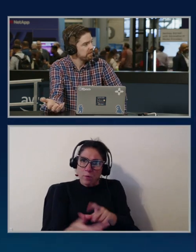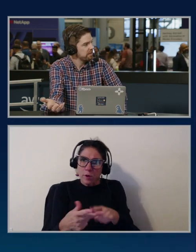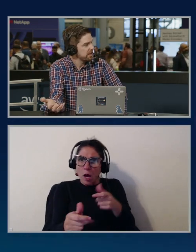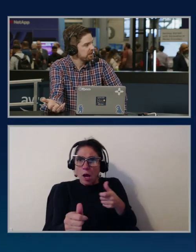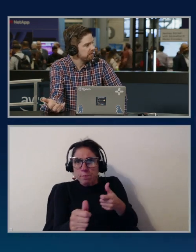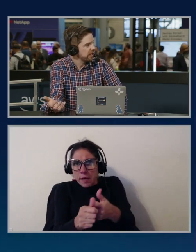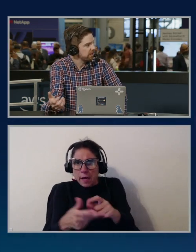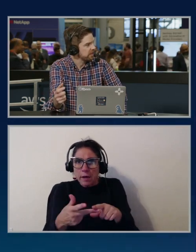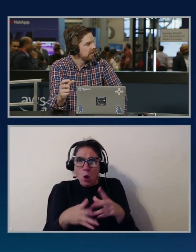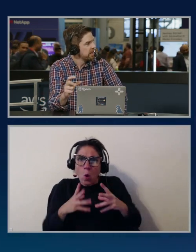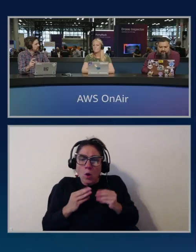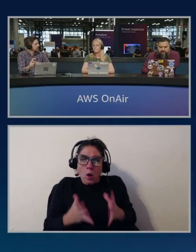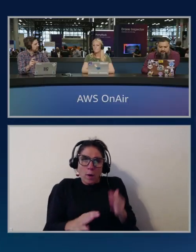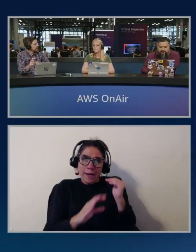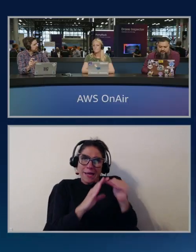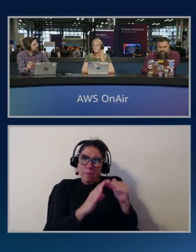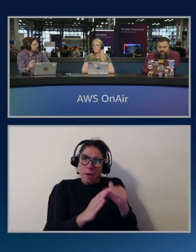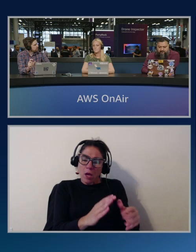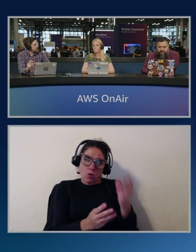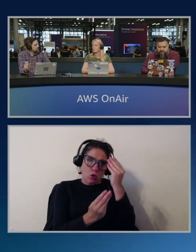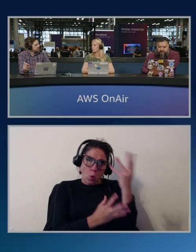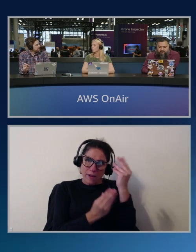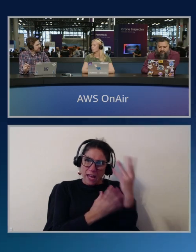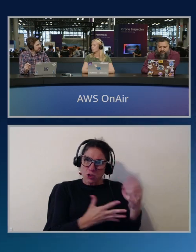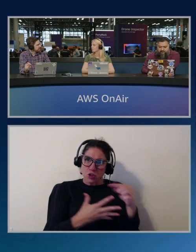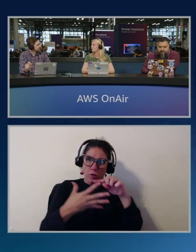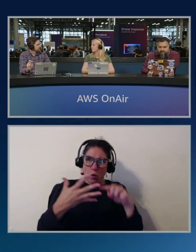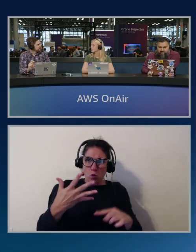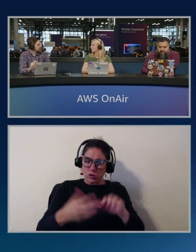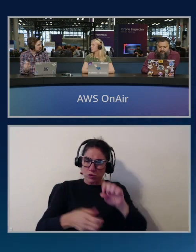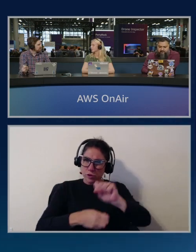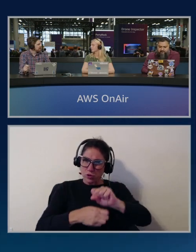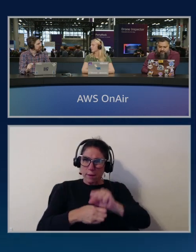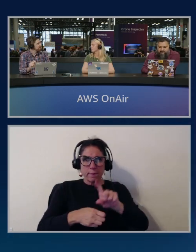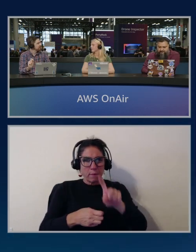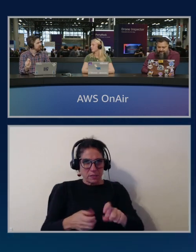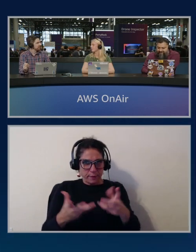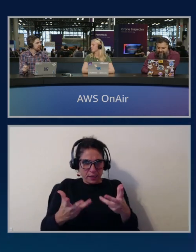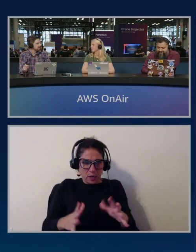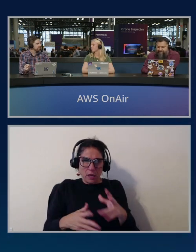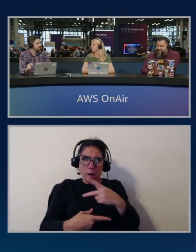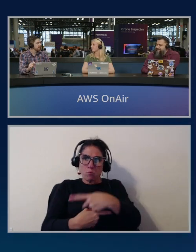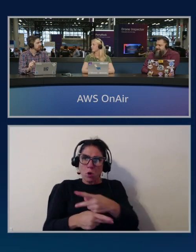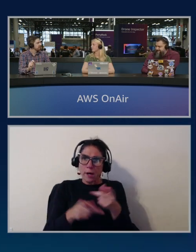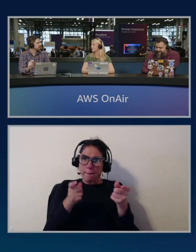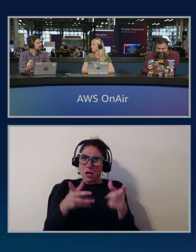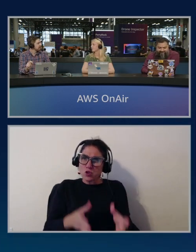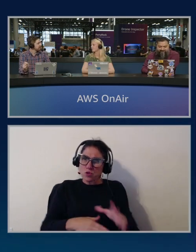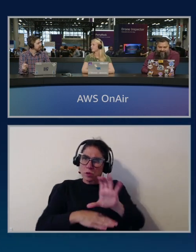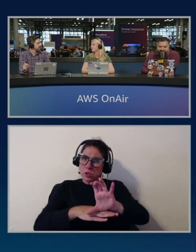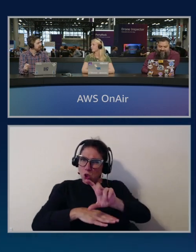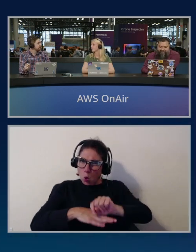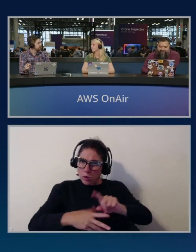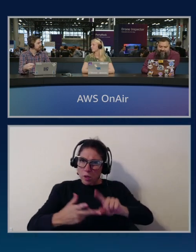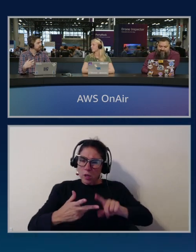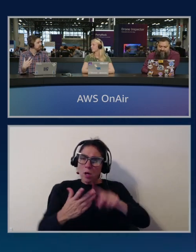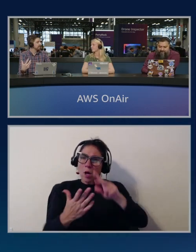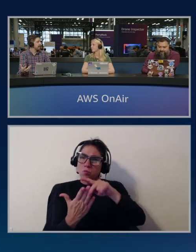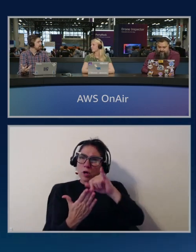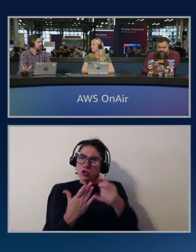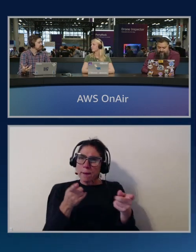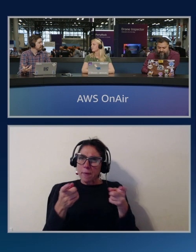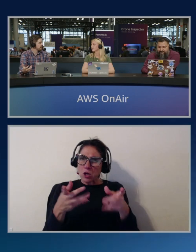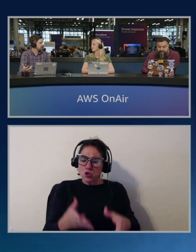to receive email notifications. Like, these are the jobs to be done that a product manager or a consultant or a project manager would